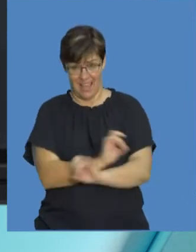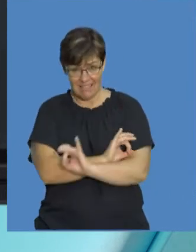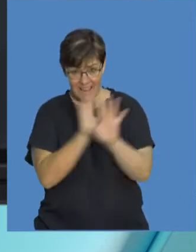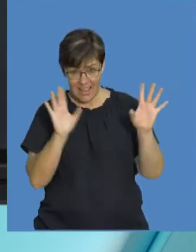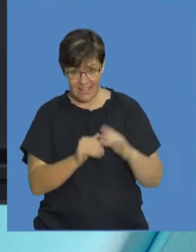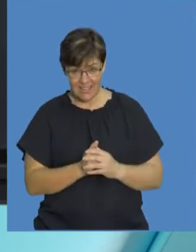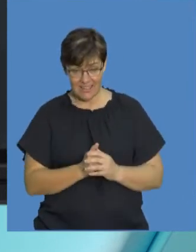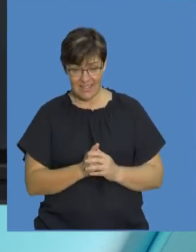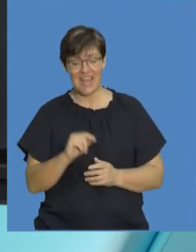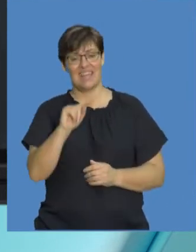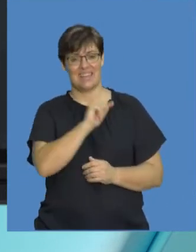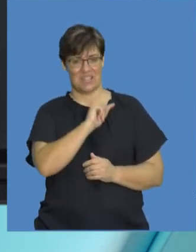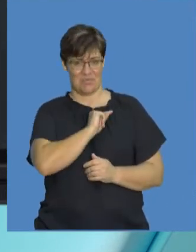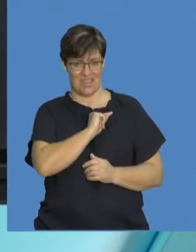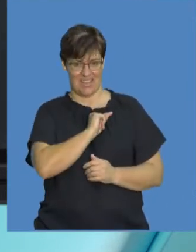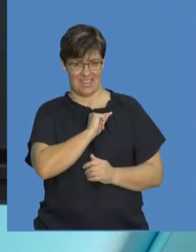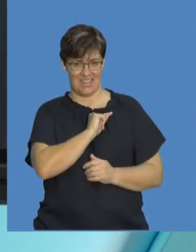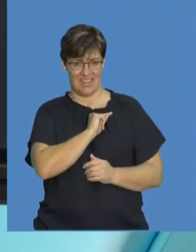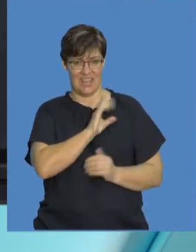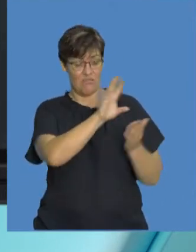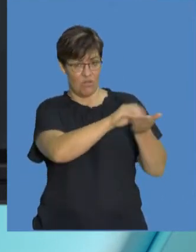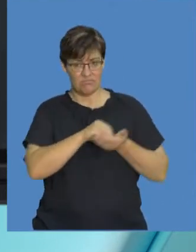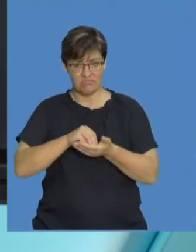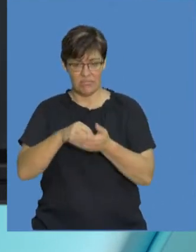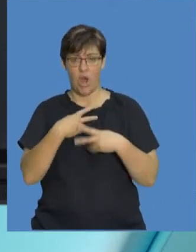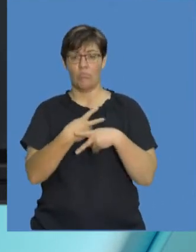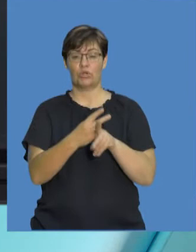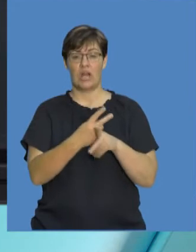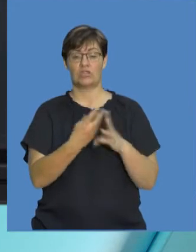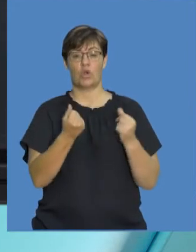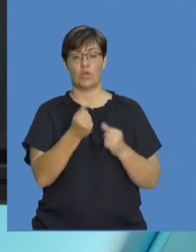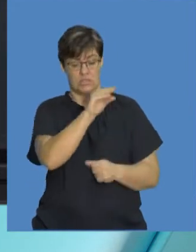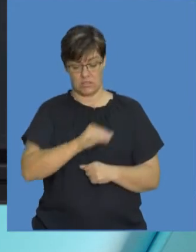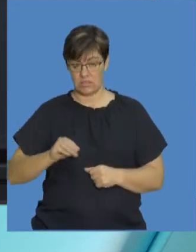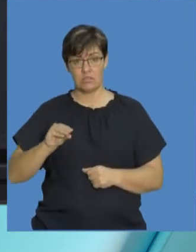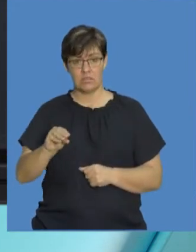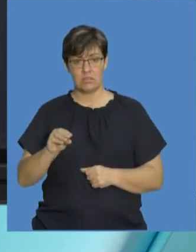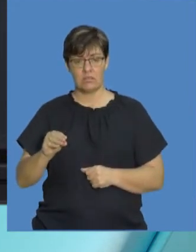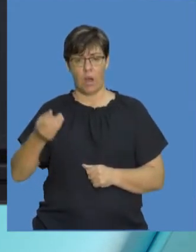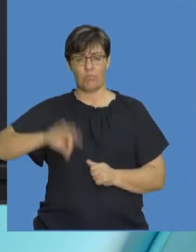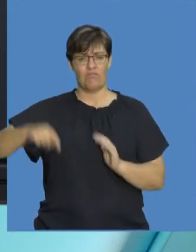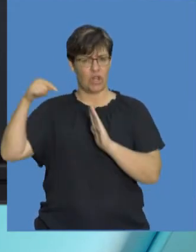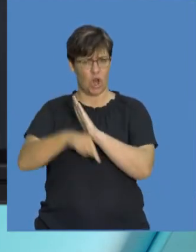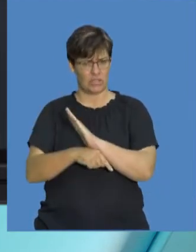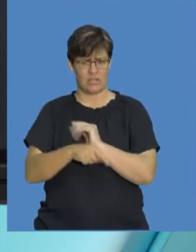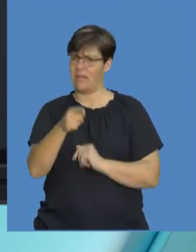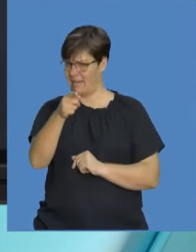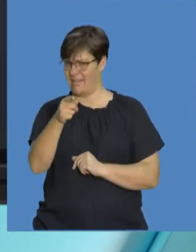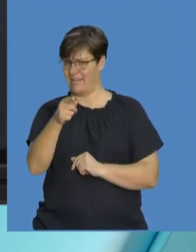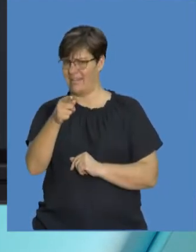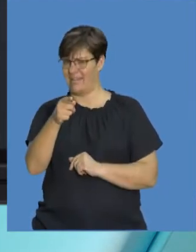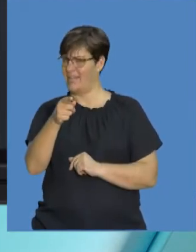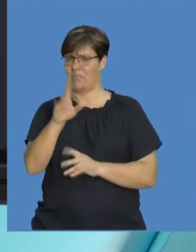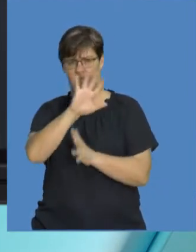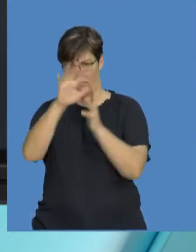production. Clear? Therefore, if you now bring in a production cost into the profit and loss